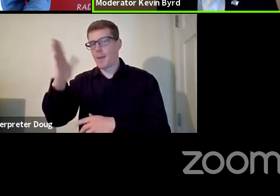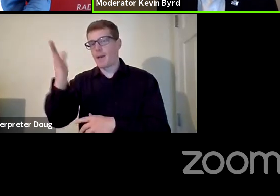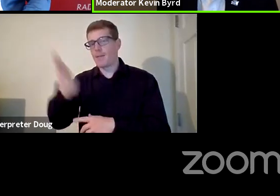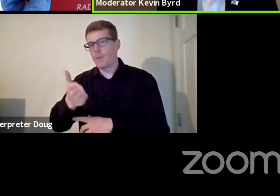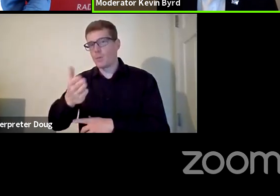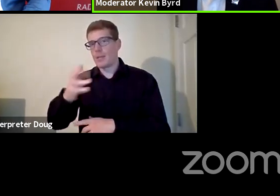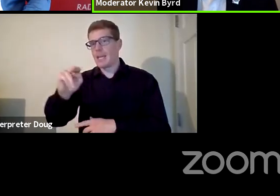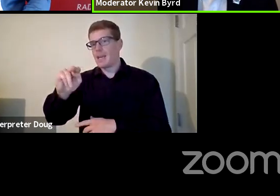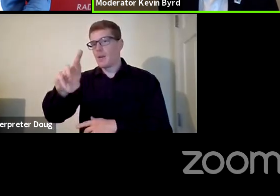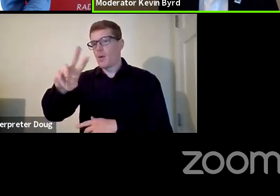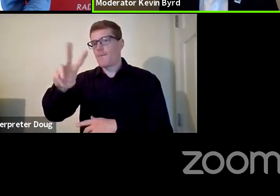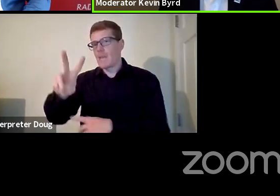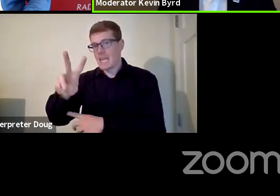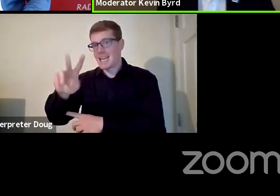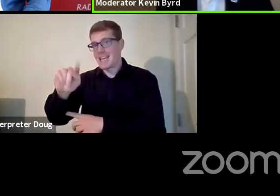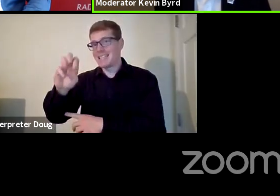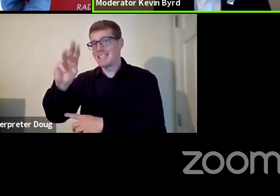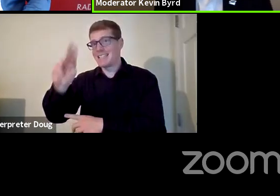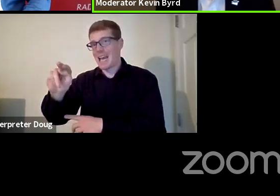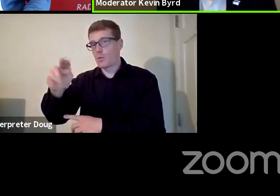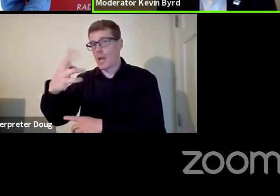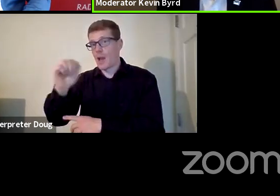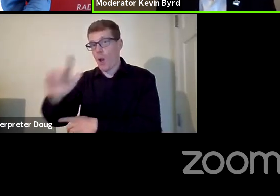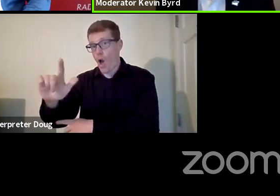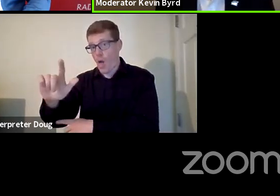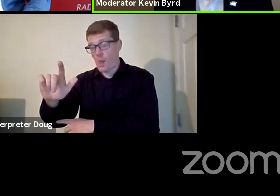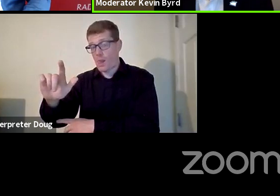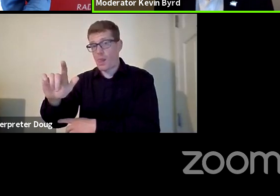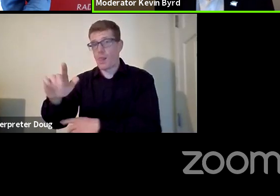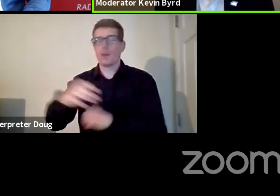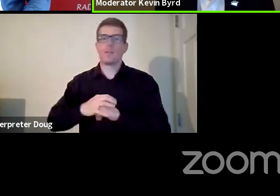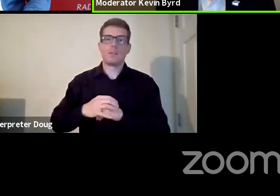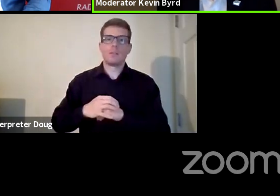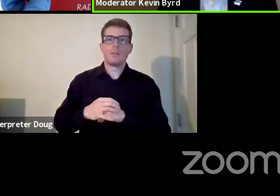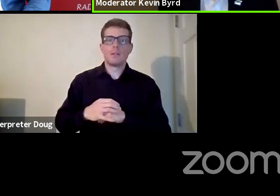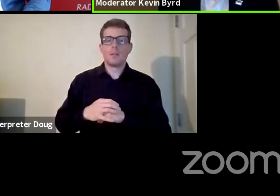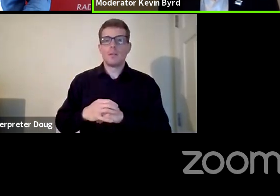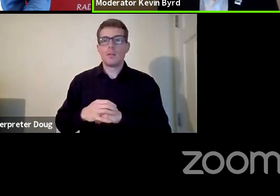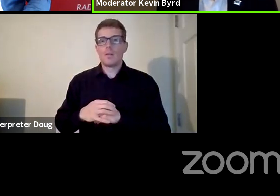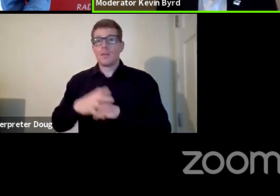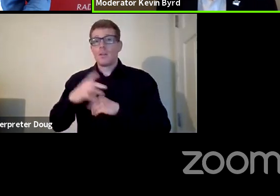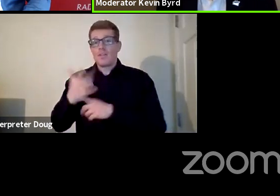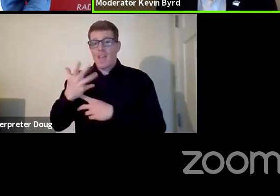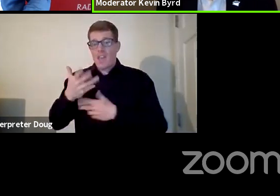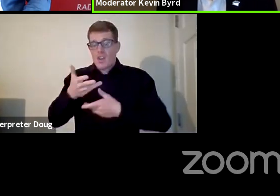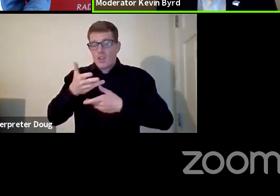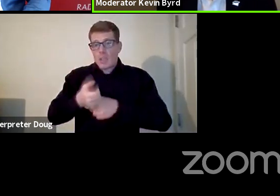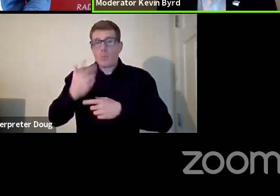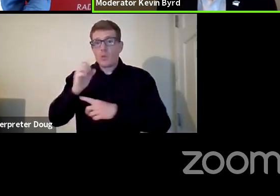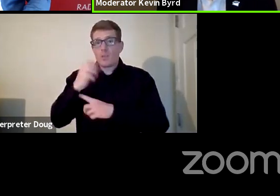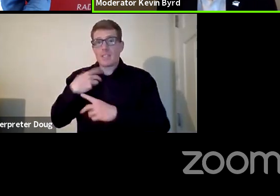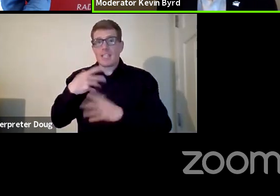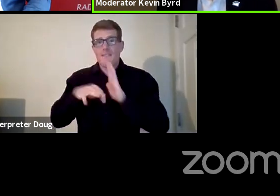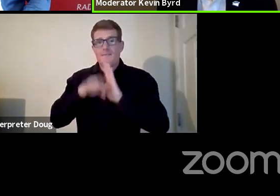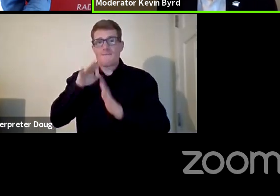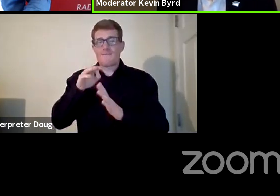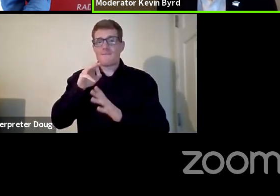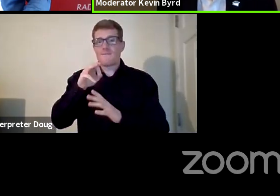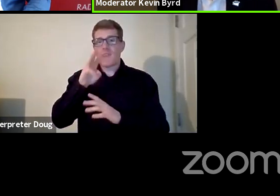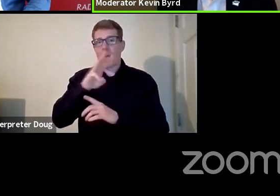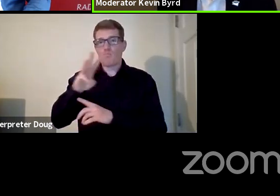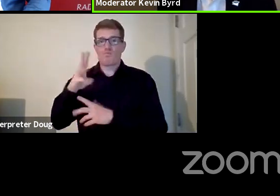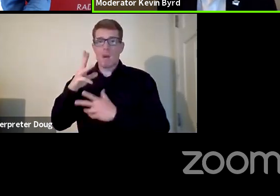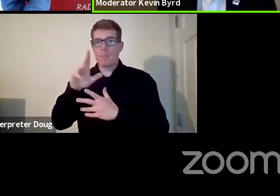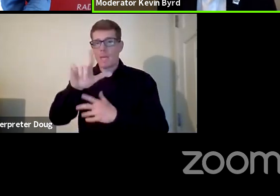montva.com/NRV town hall. In the summary, you can find the web links. Each institution is updating regularly for more information about their operations in the